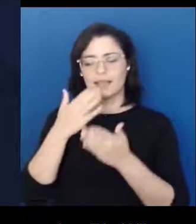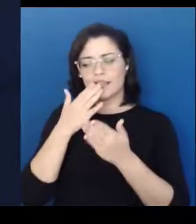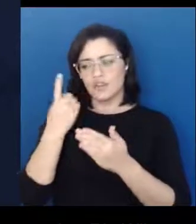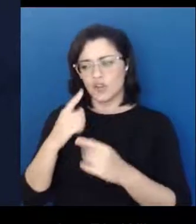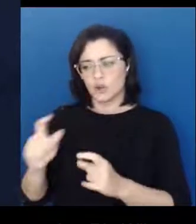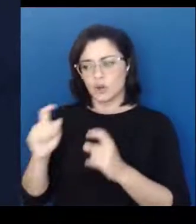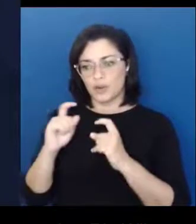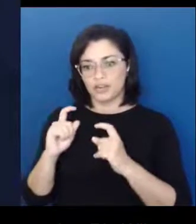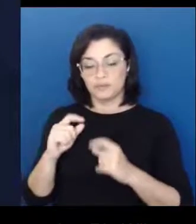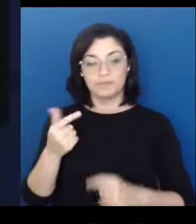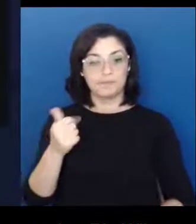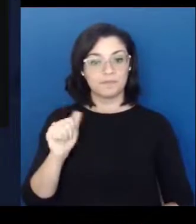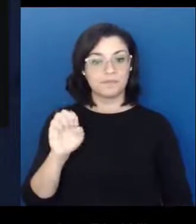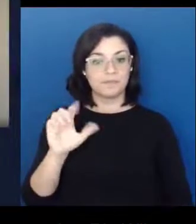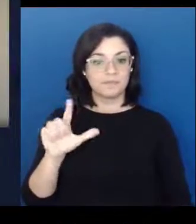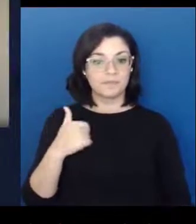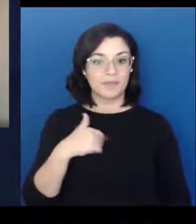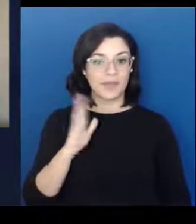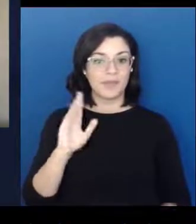honors.